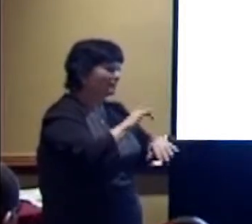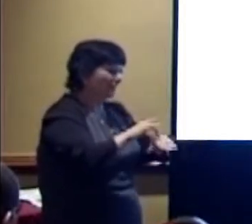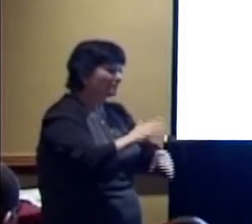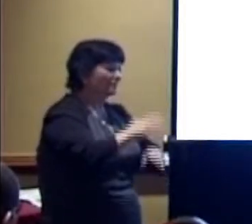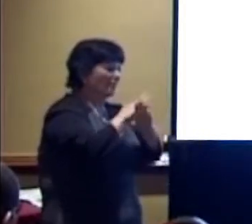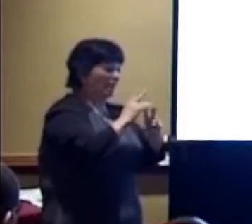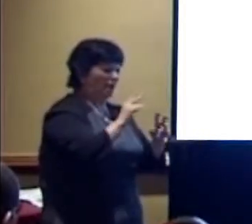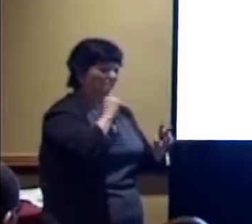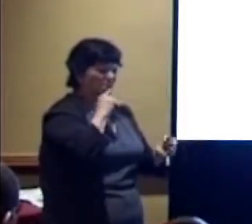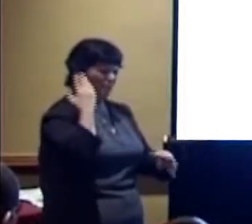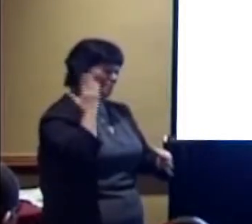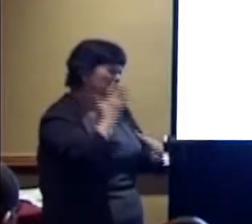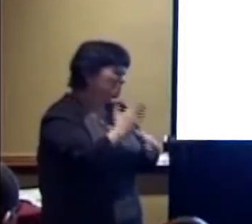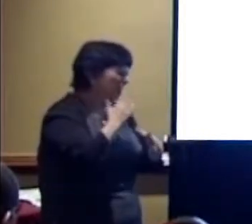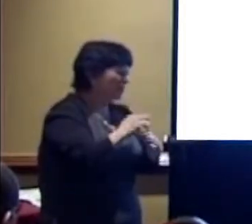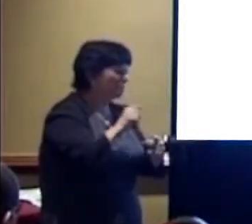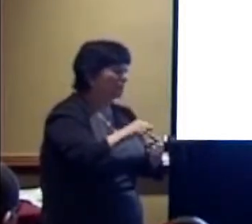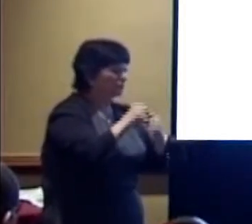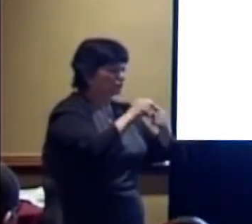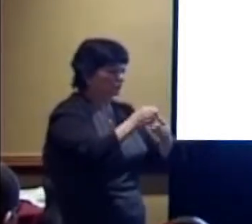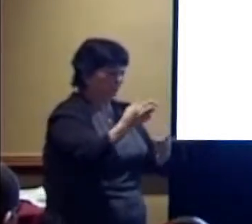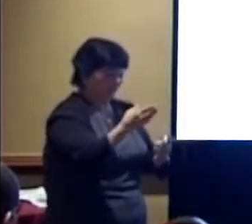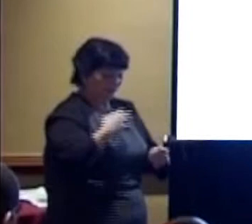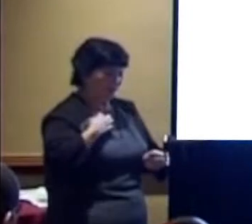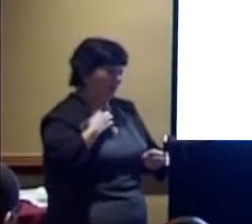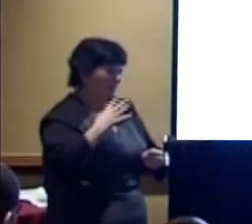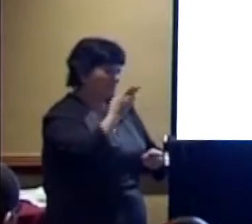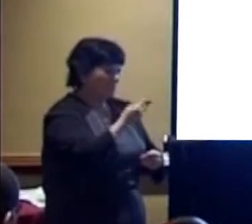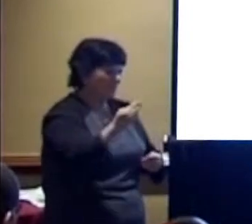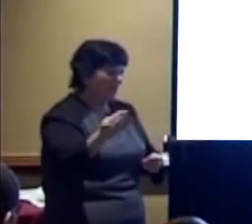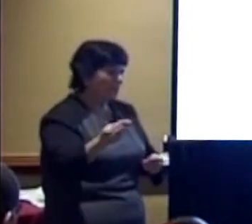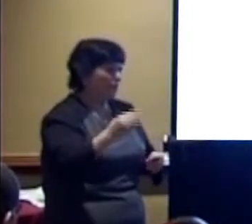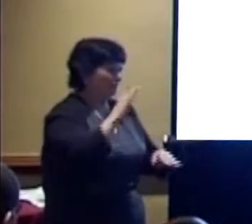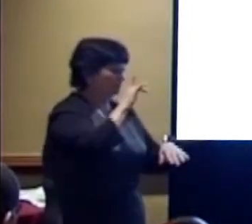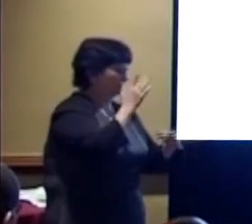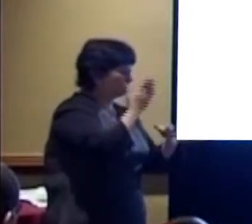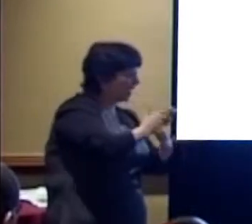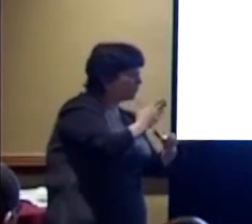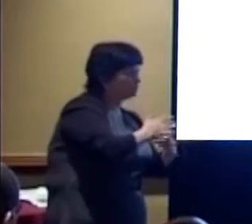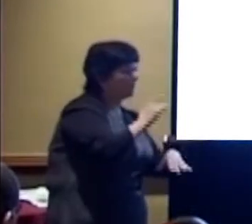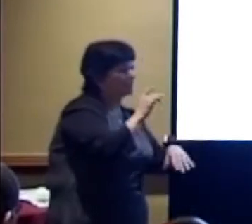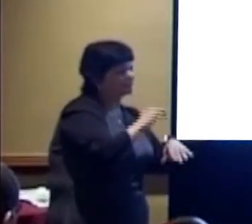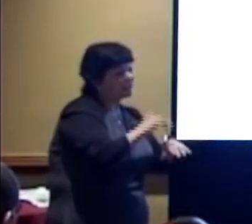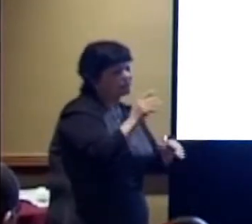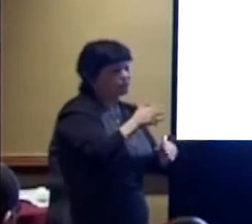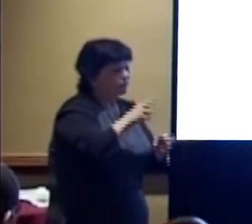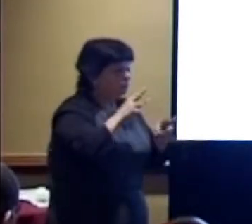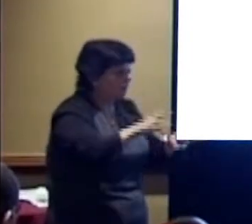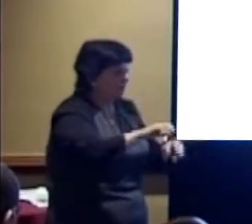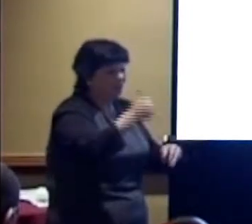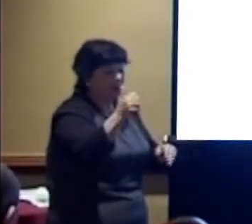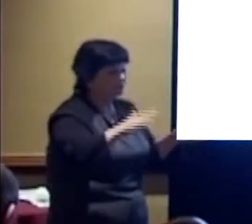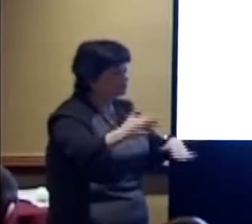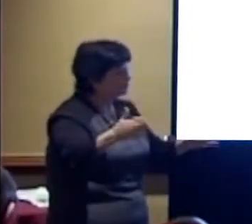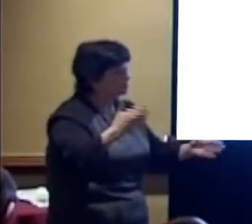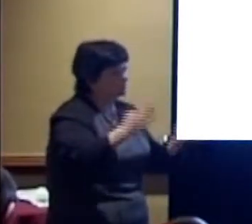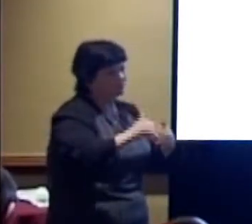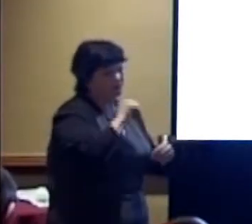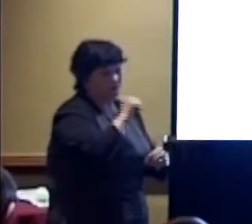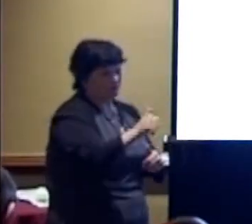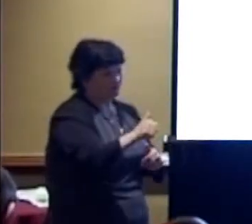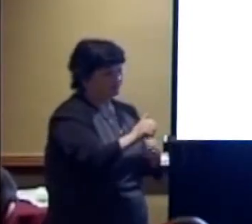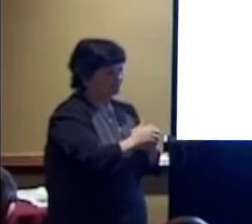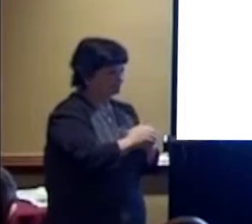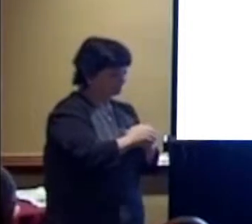certain fabrics, are very bothered by touch in a way that other children might not be.